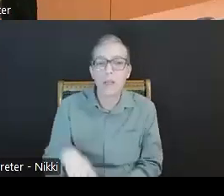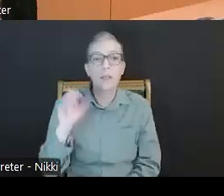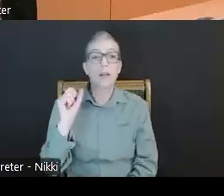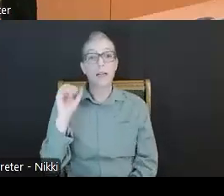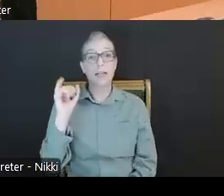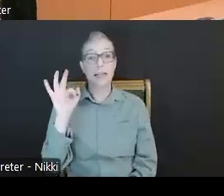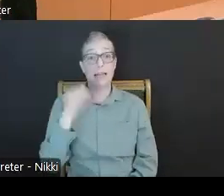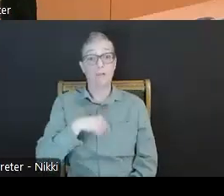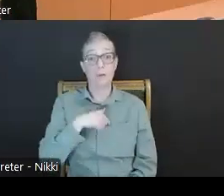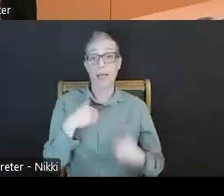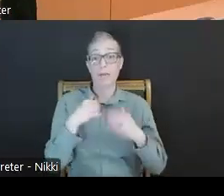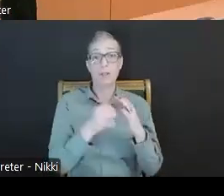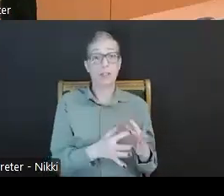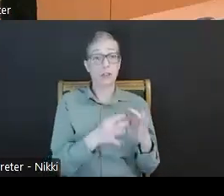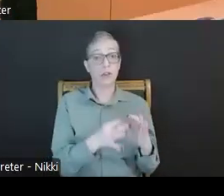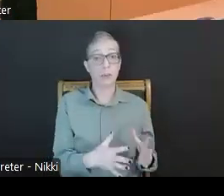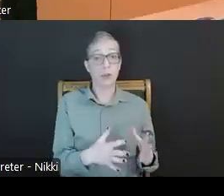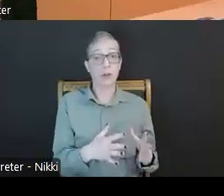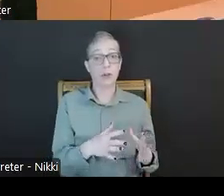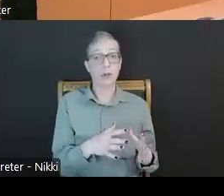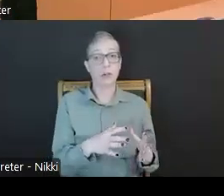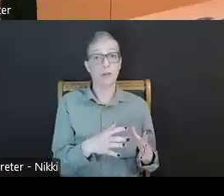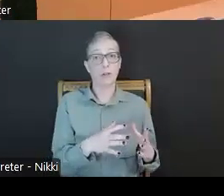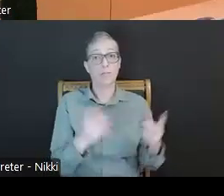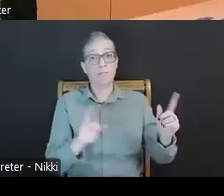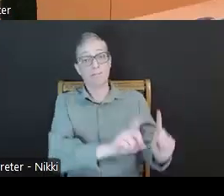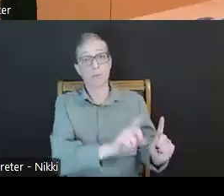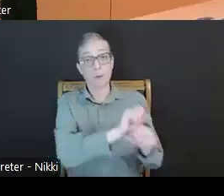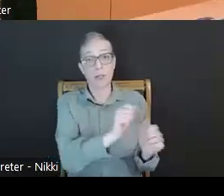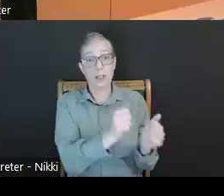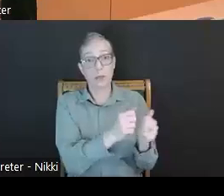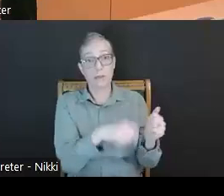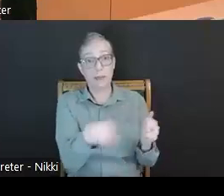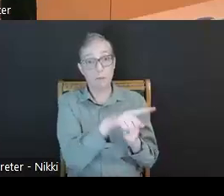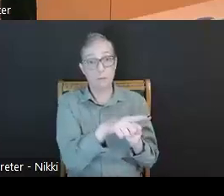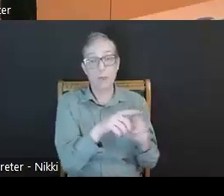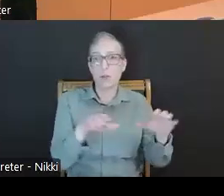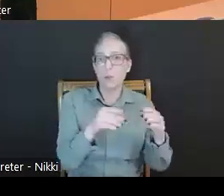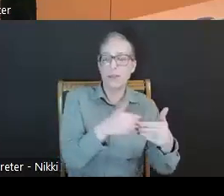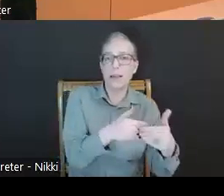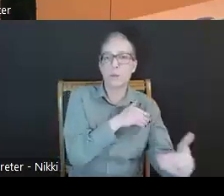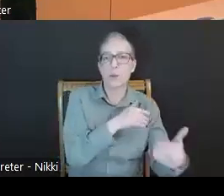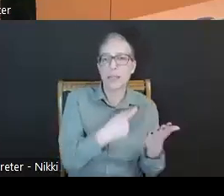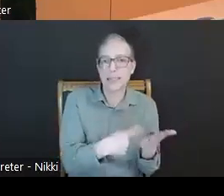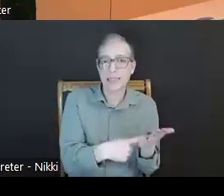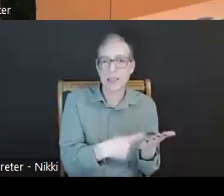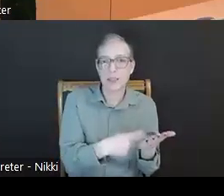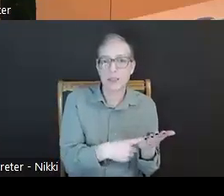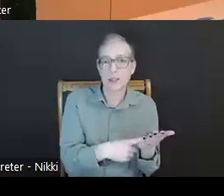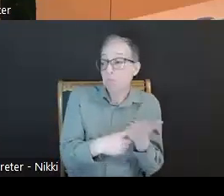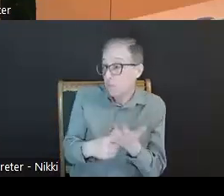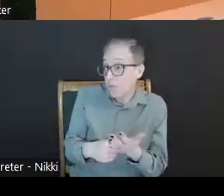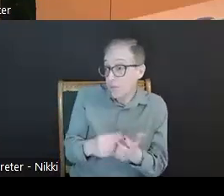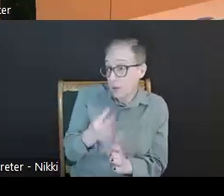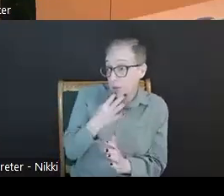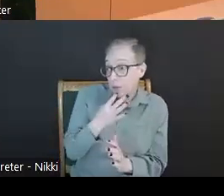interpreter just kind of working with them and doing a pre-session there, just kind of, hey, this is a patient, just let me